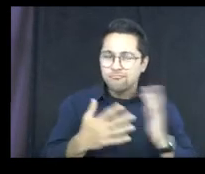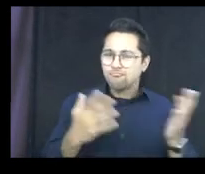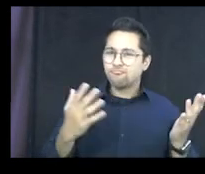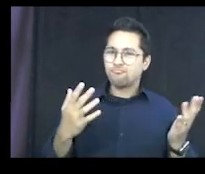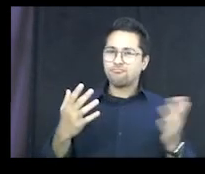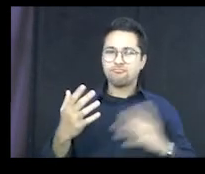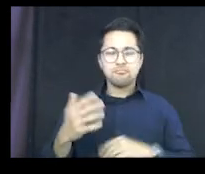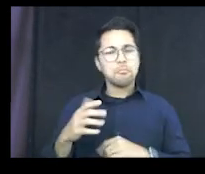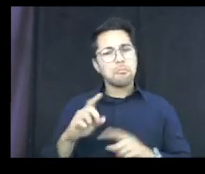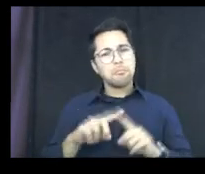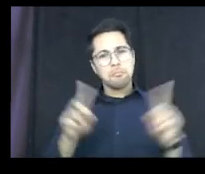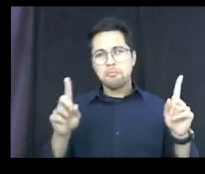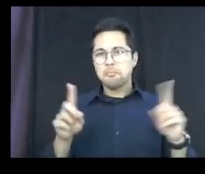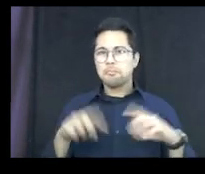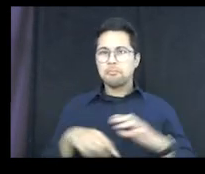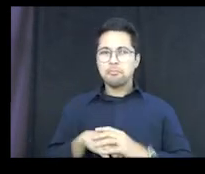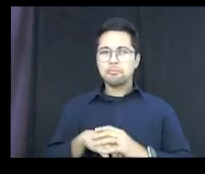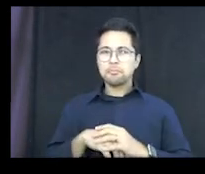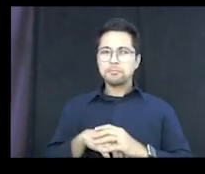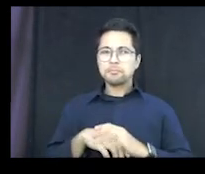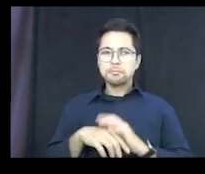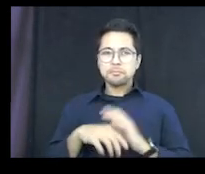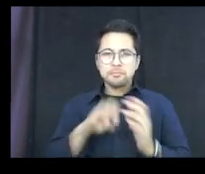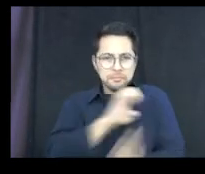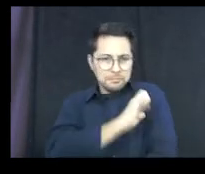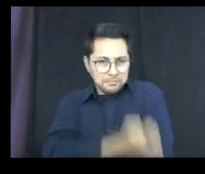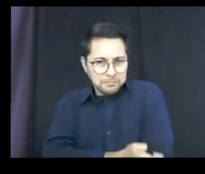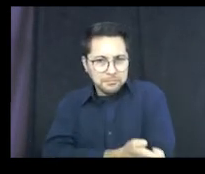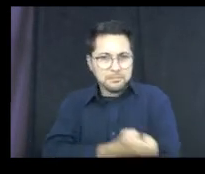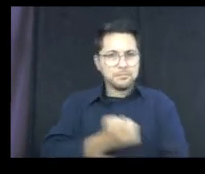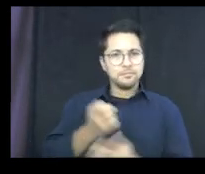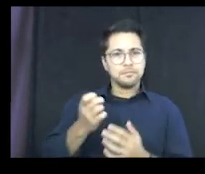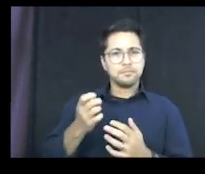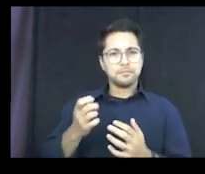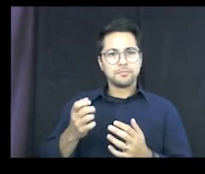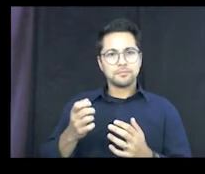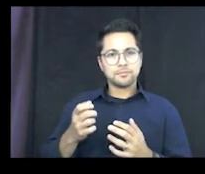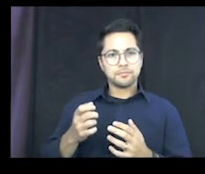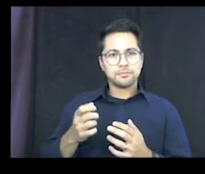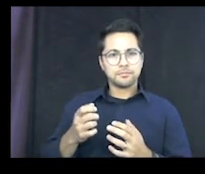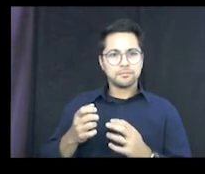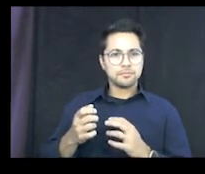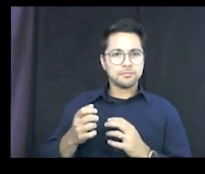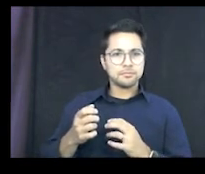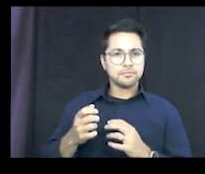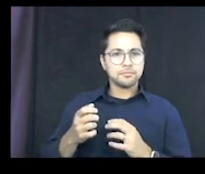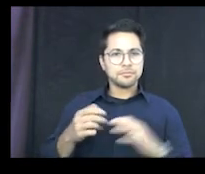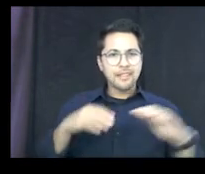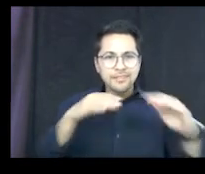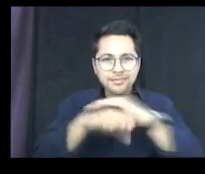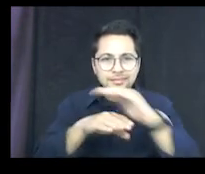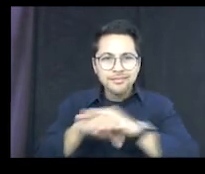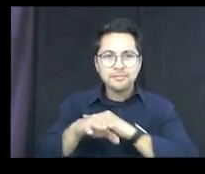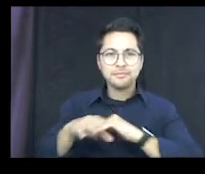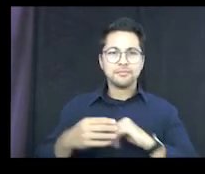to online, but the energy, the accessibility.